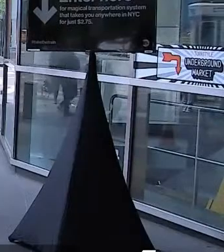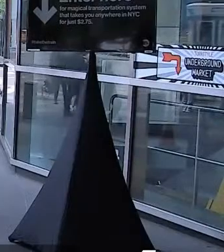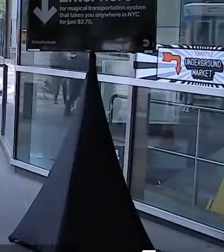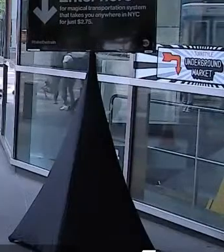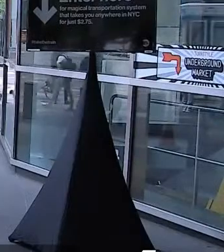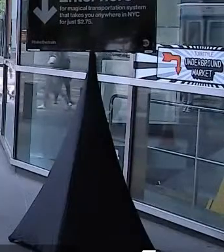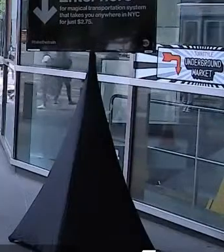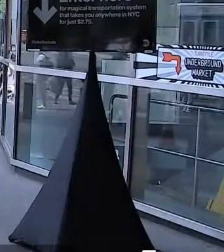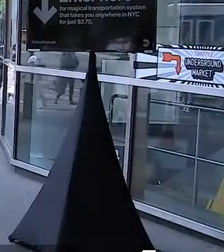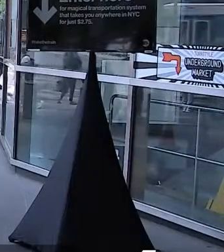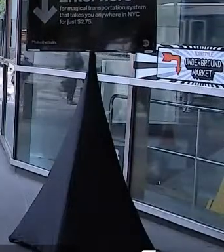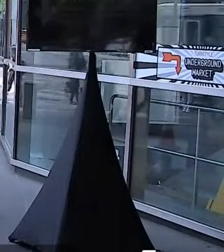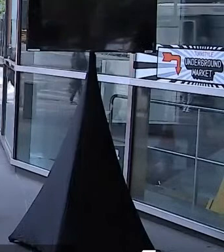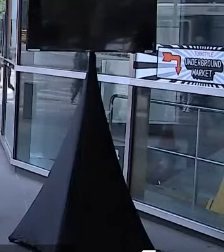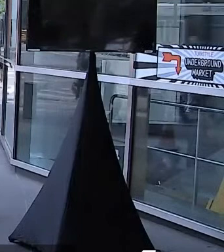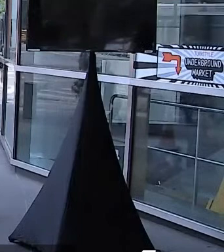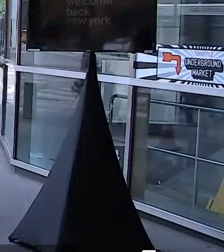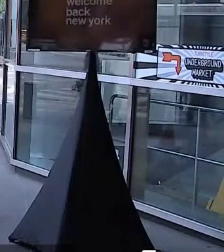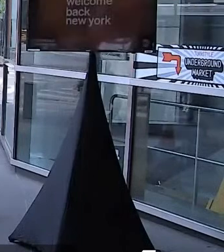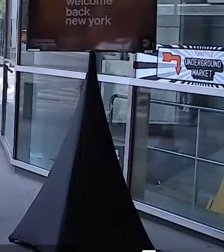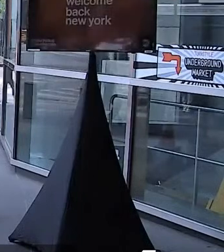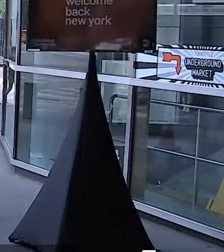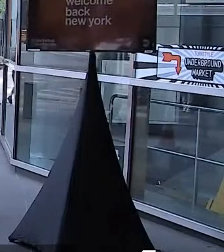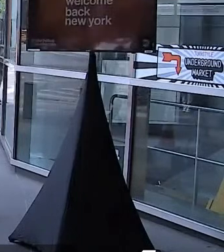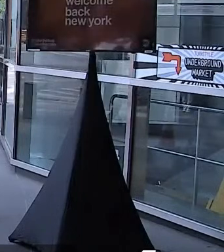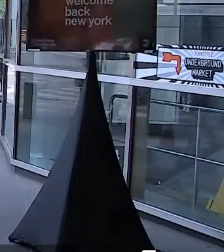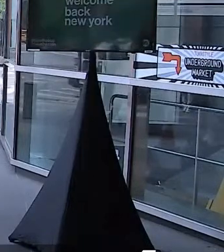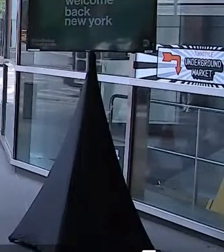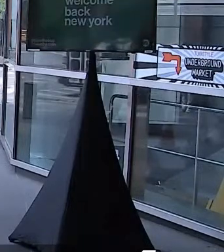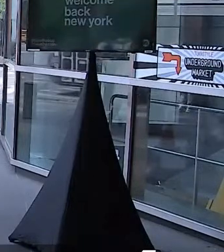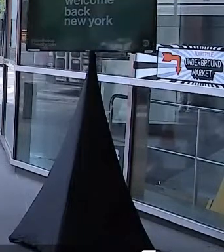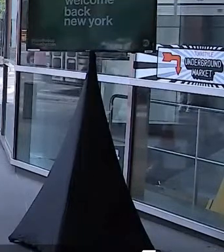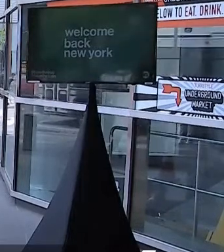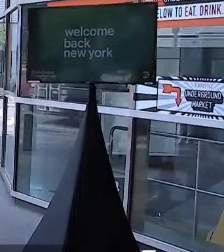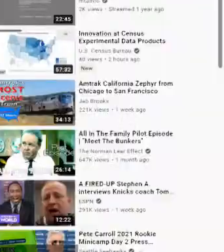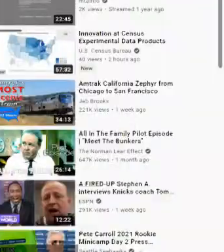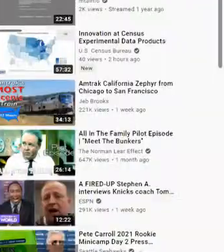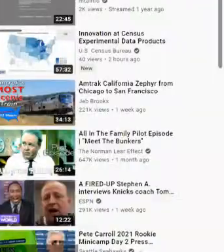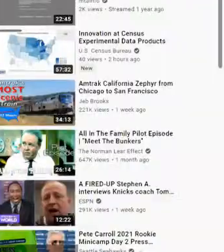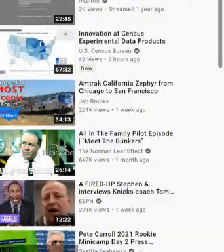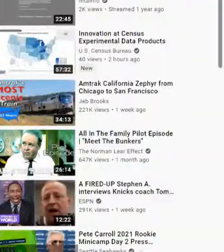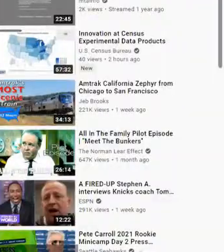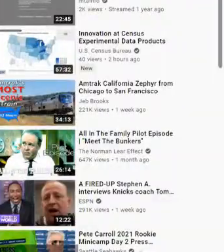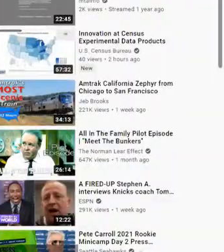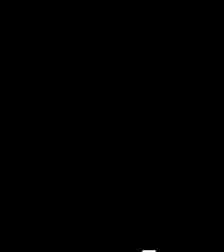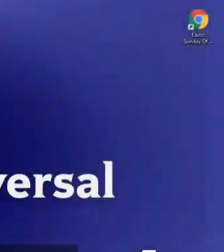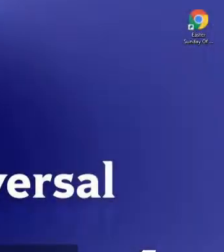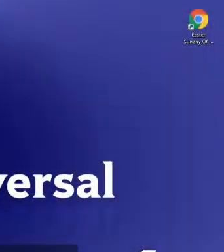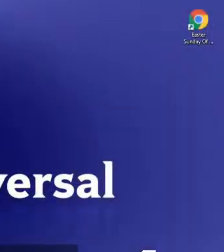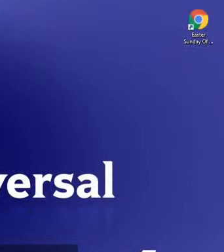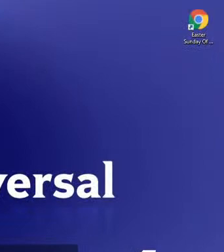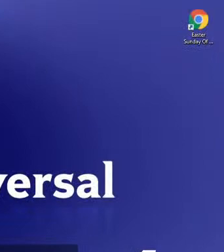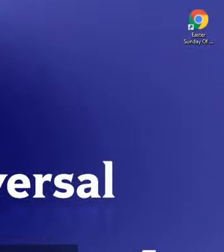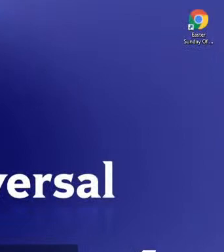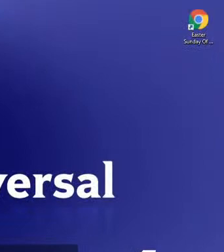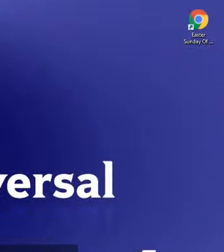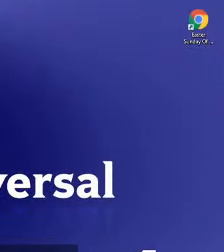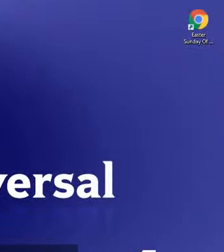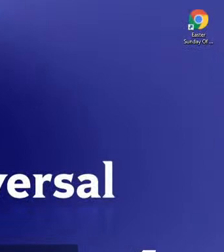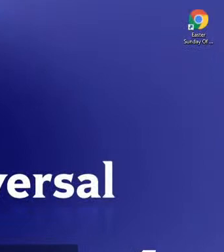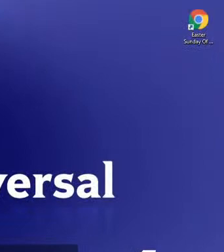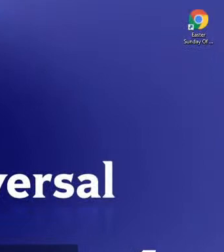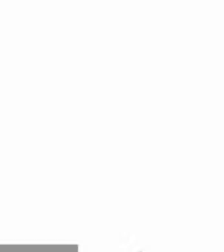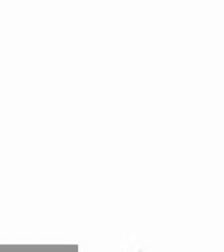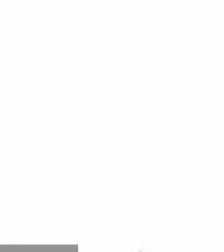Thanks, everybody, for joining us on a Sunday. Before I talk about the Take the Train and Take the Bus campaign, I want to do a